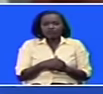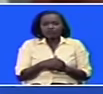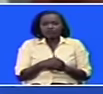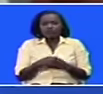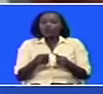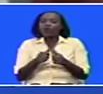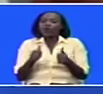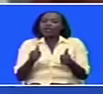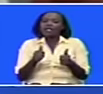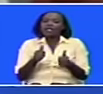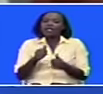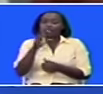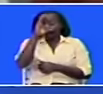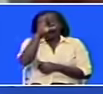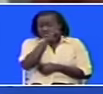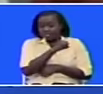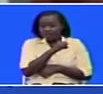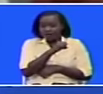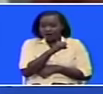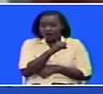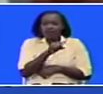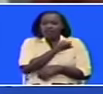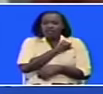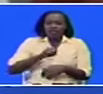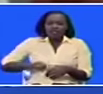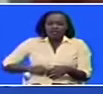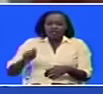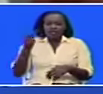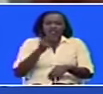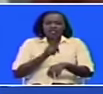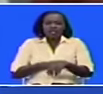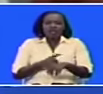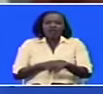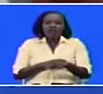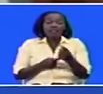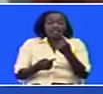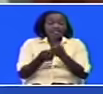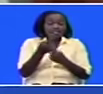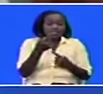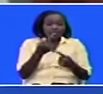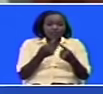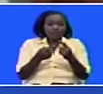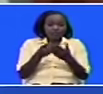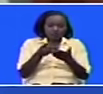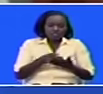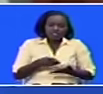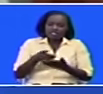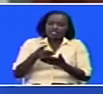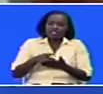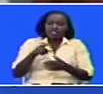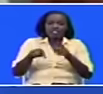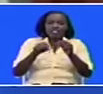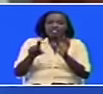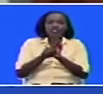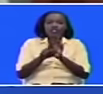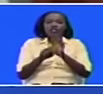Thank you, Akisa. Indeed, these senators now, this is the second time that they are coming to discuss this particular election law under